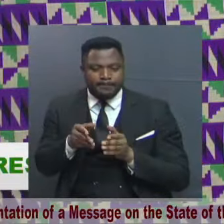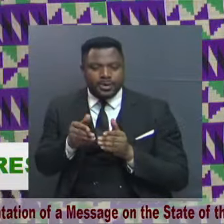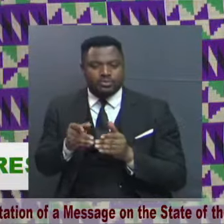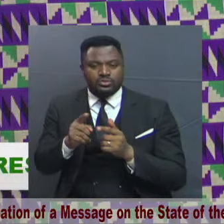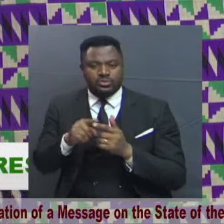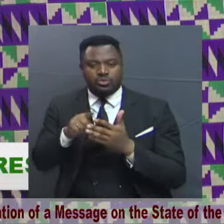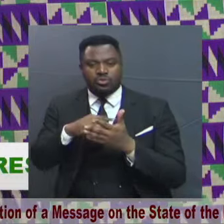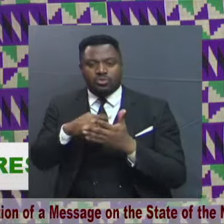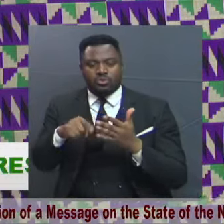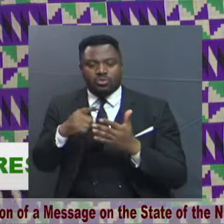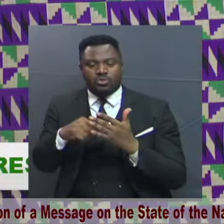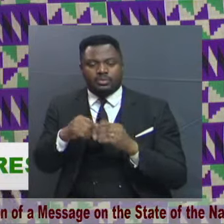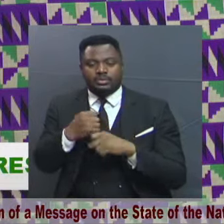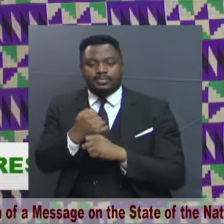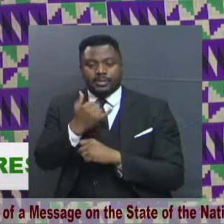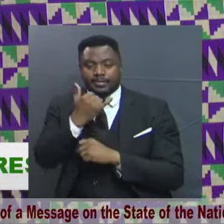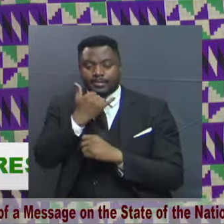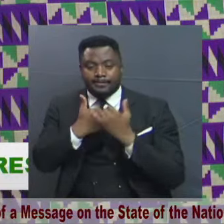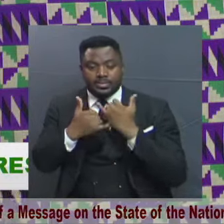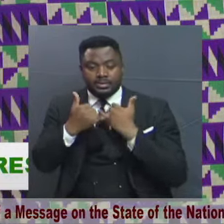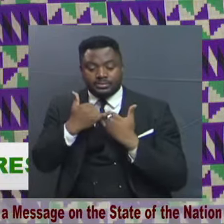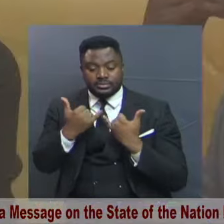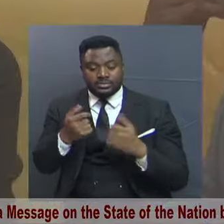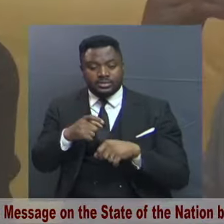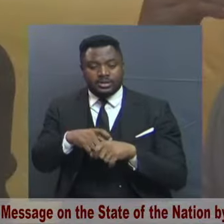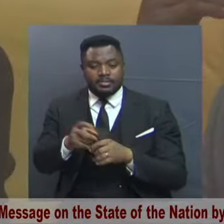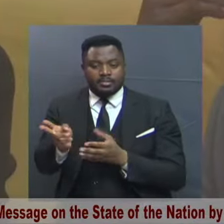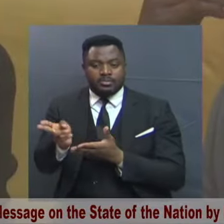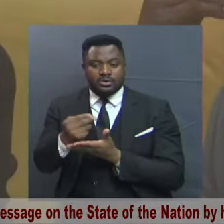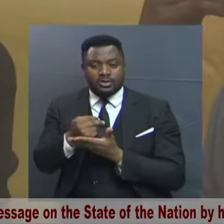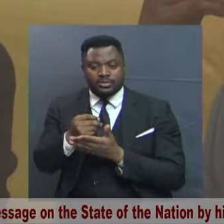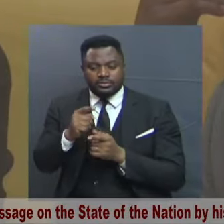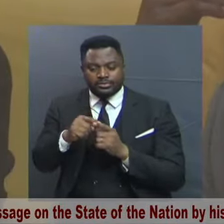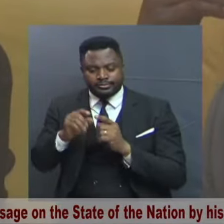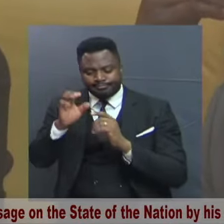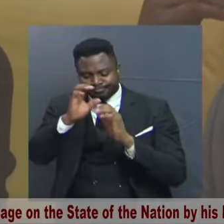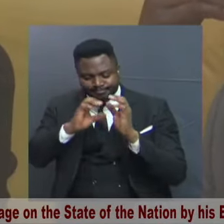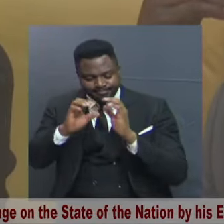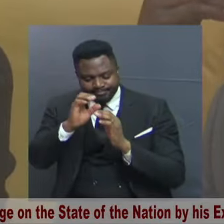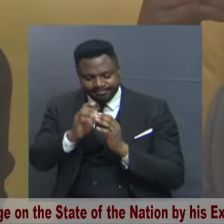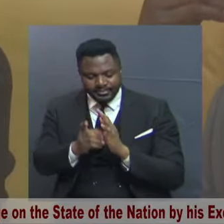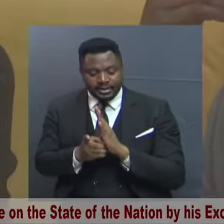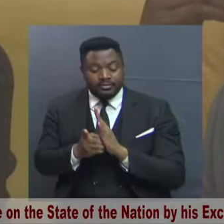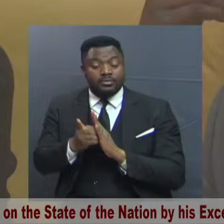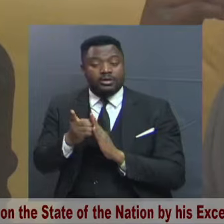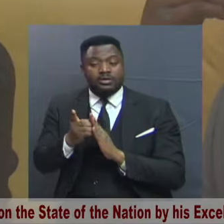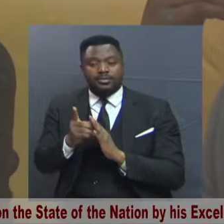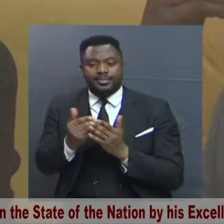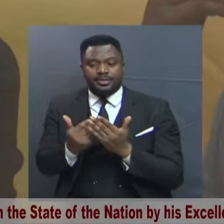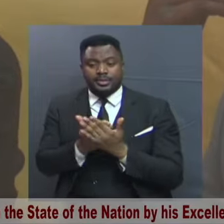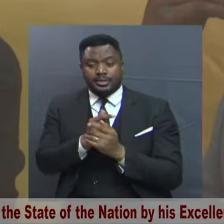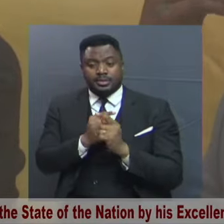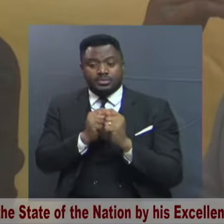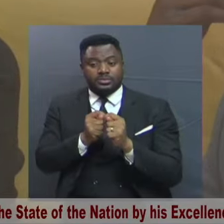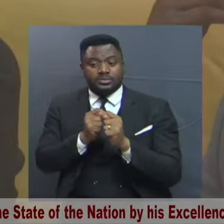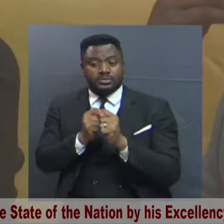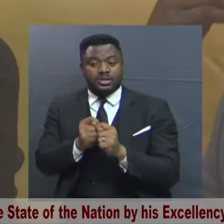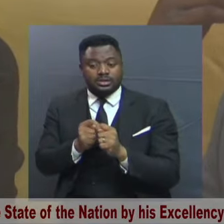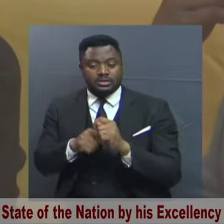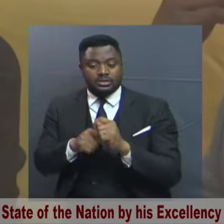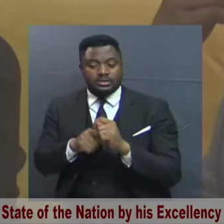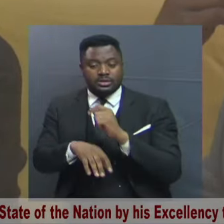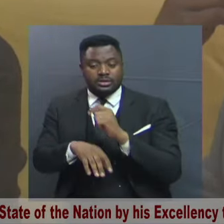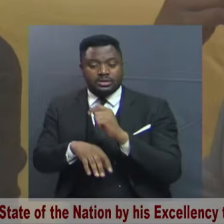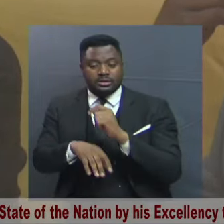to correct what has gone wrong is time to return to scouting grooming and developing Talent at the Grassroots